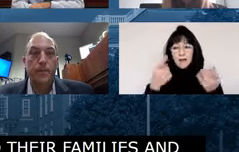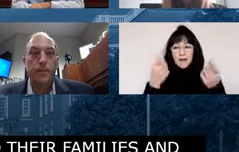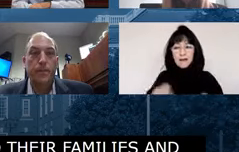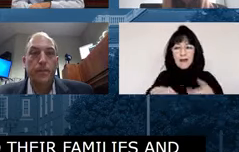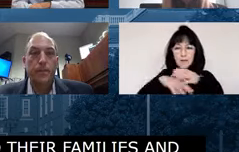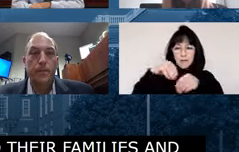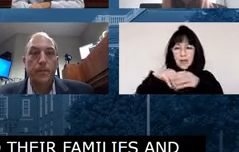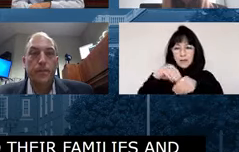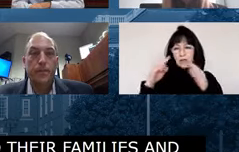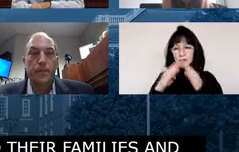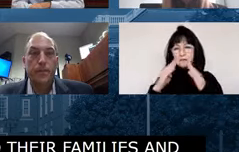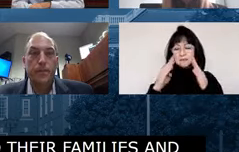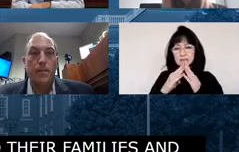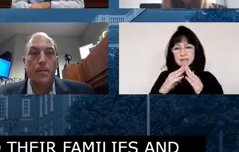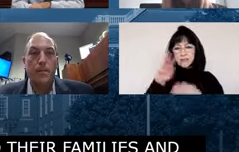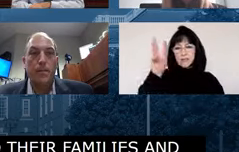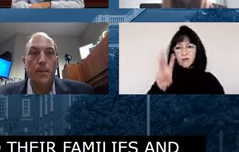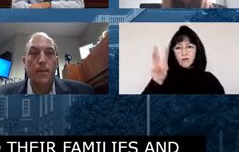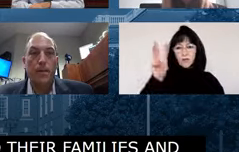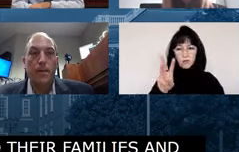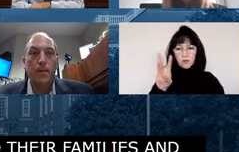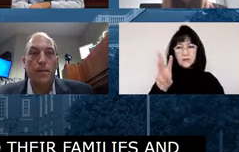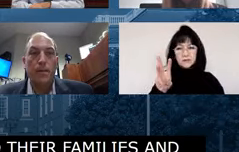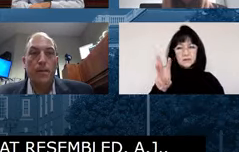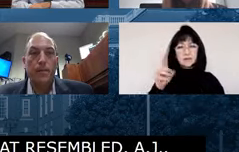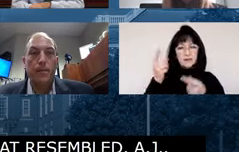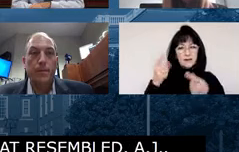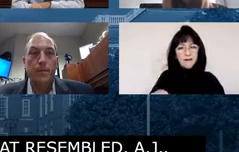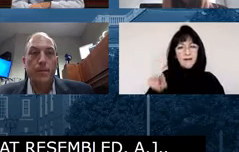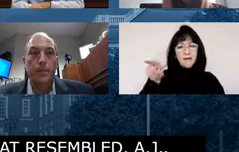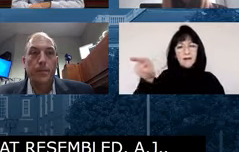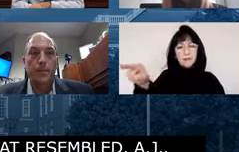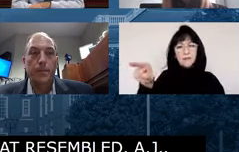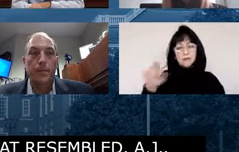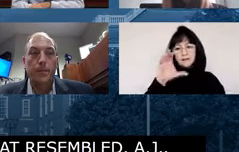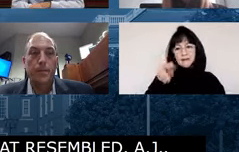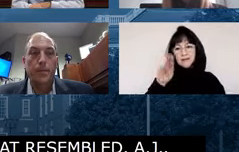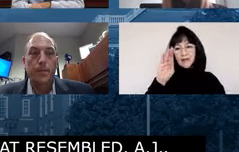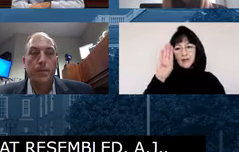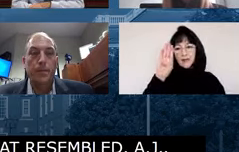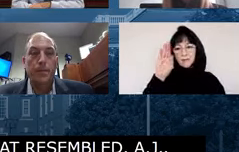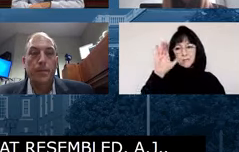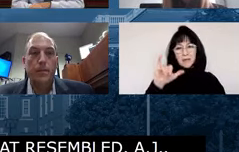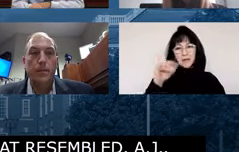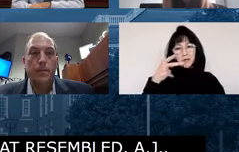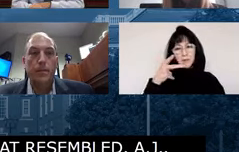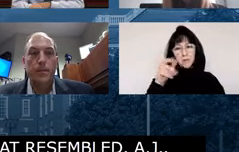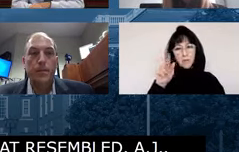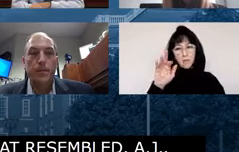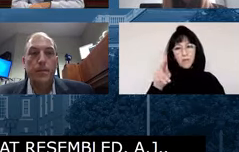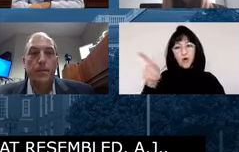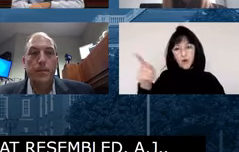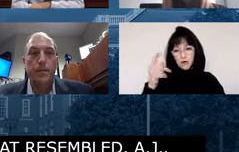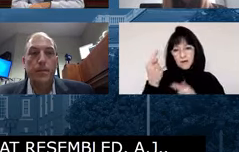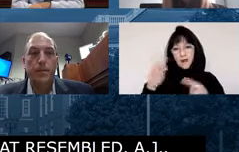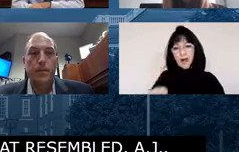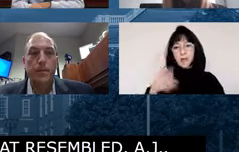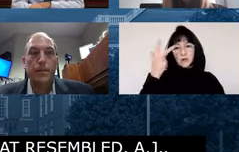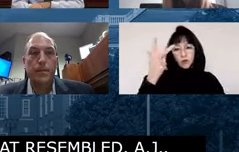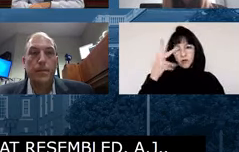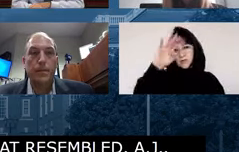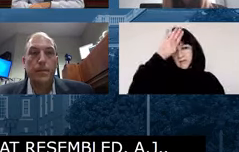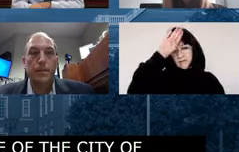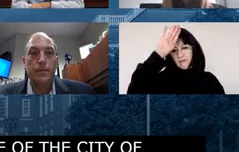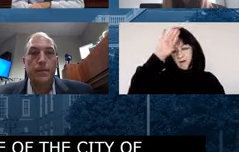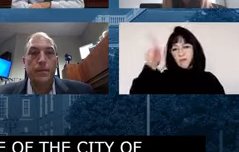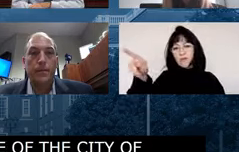just a few years ago, where we lost 3 firefighters in a similar collapse of the building. And we just know we appreciate so